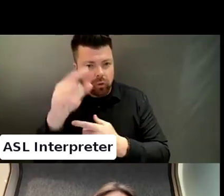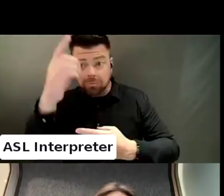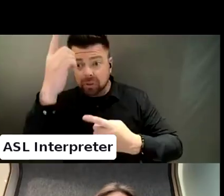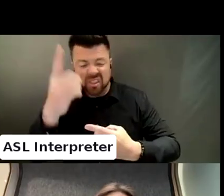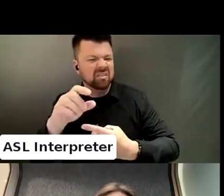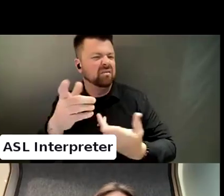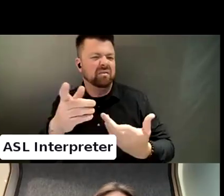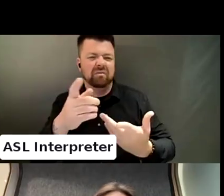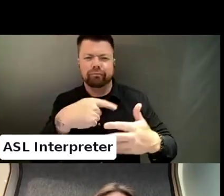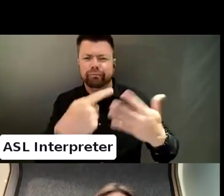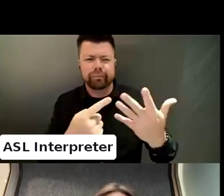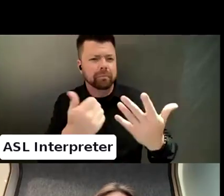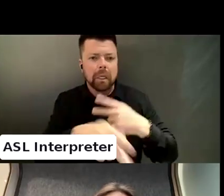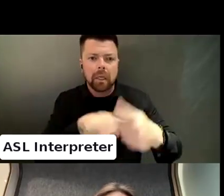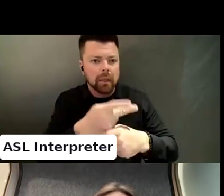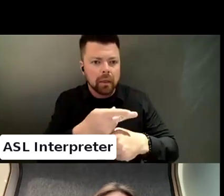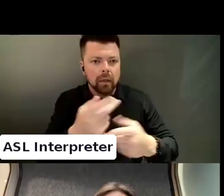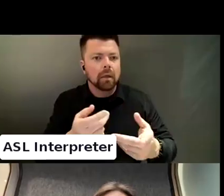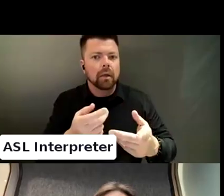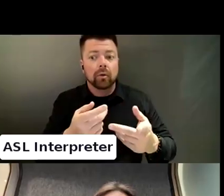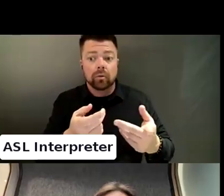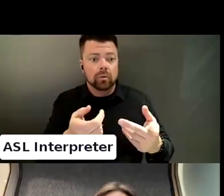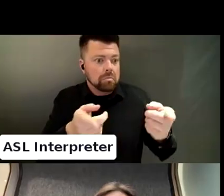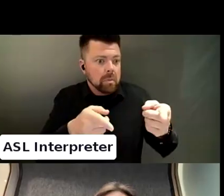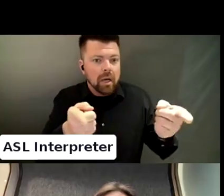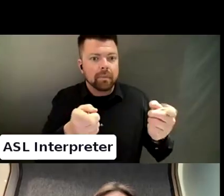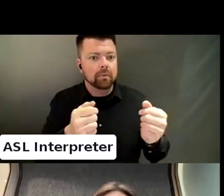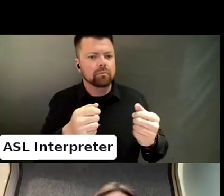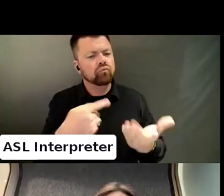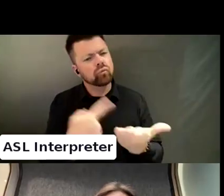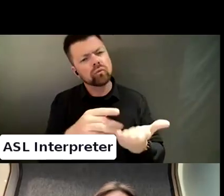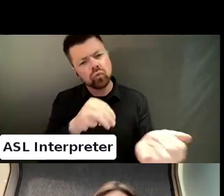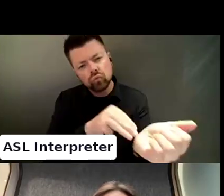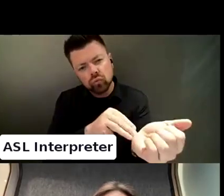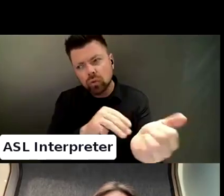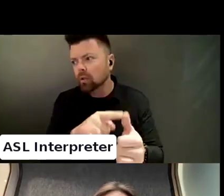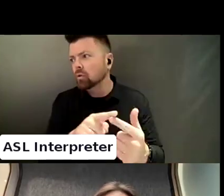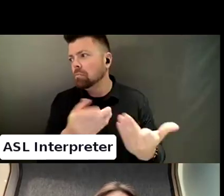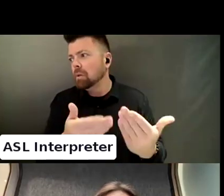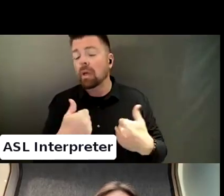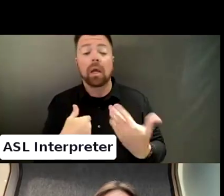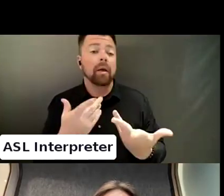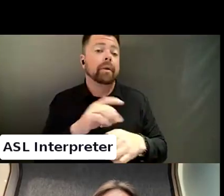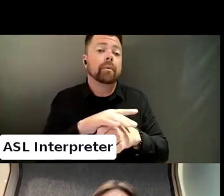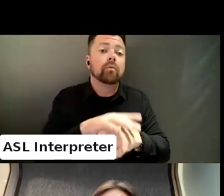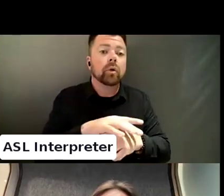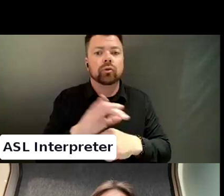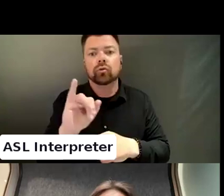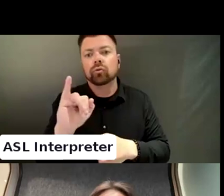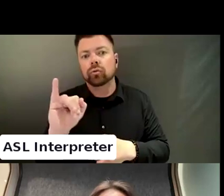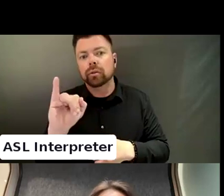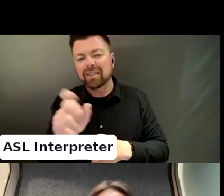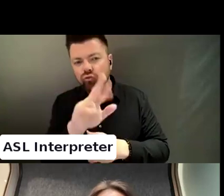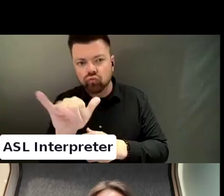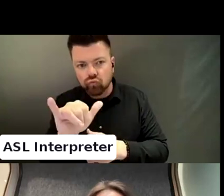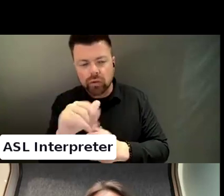professional. Maybe you have a pressure injury that needs to get healed first, or maybe we need to heal this UTI before you move forward with